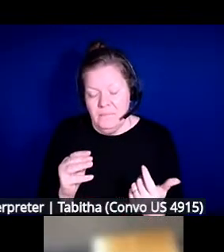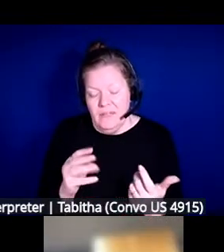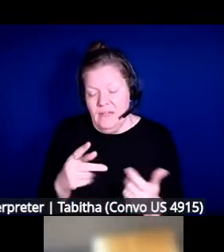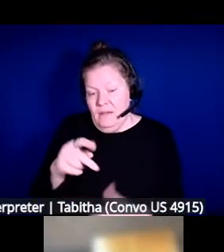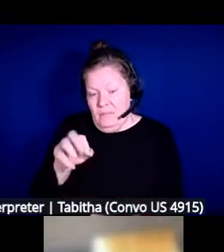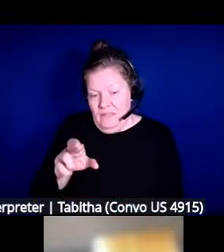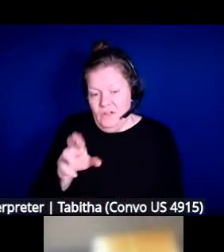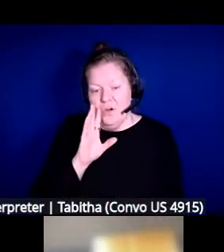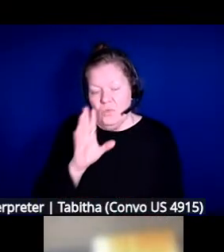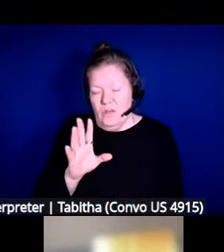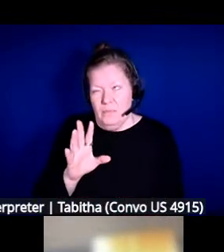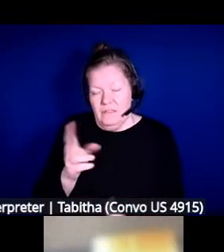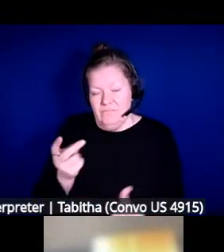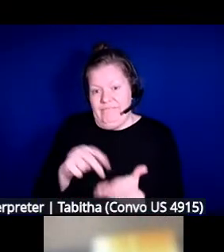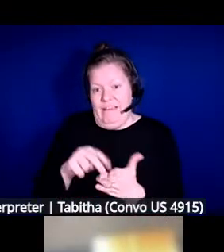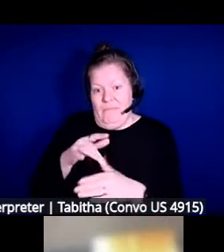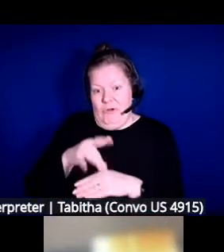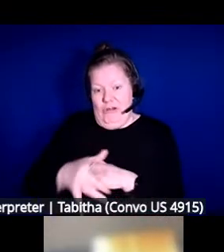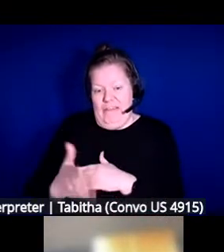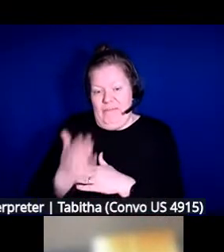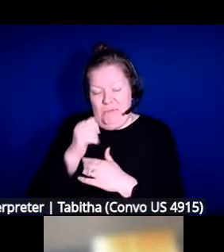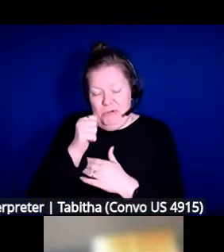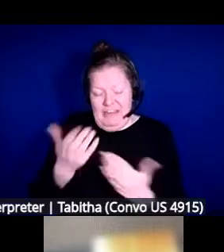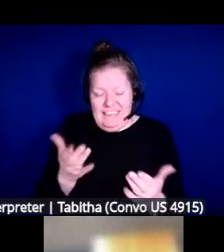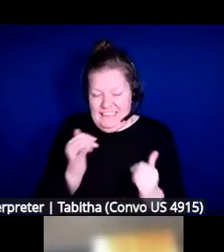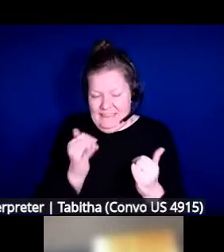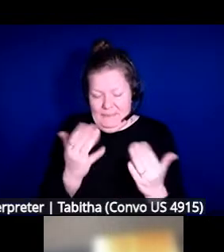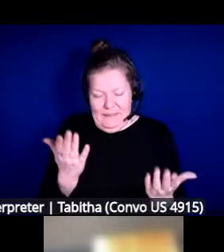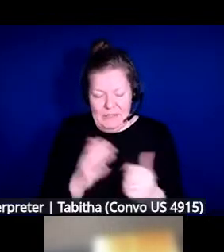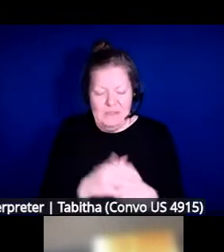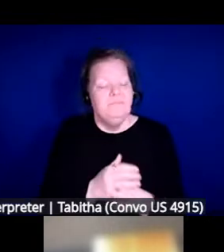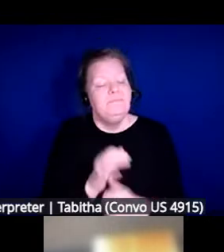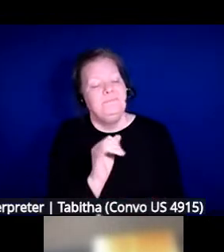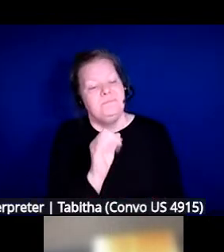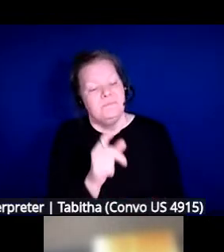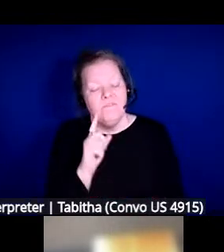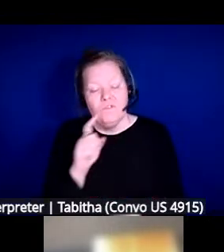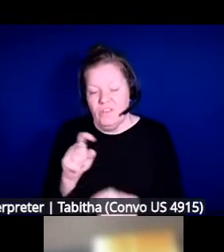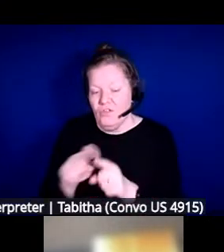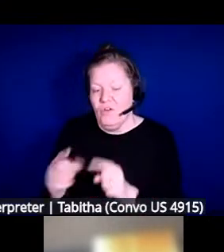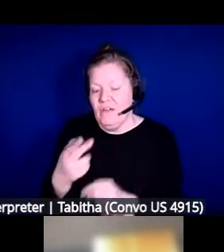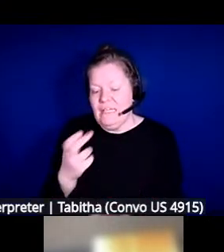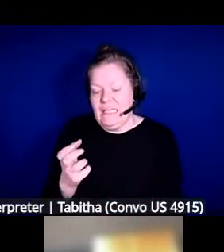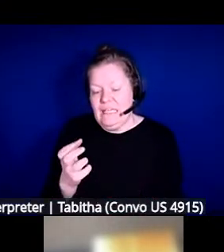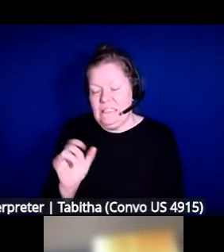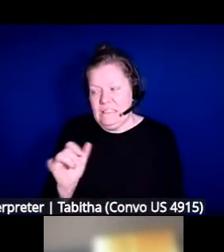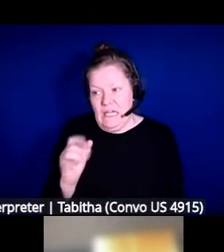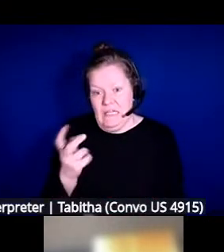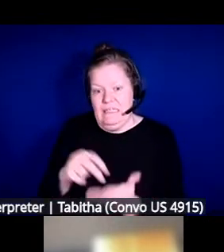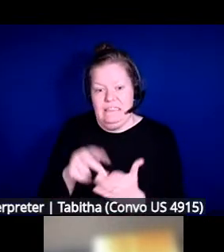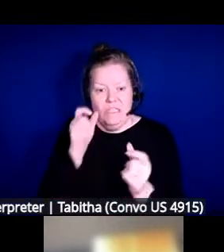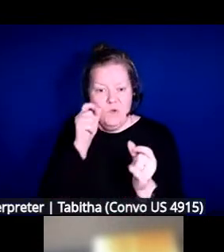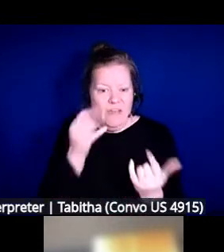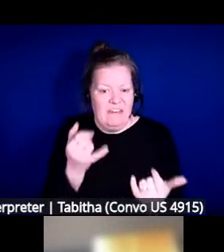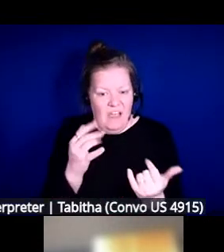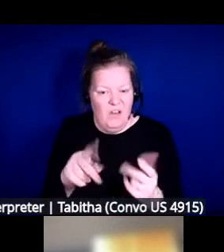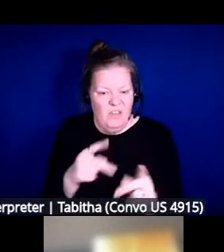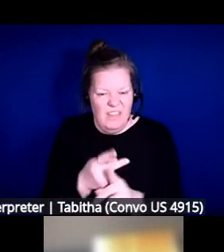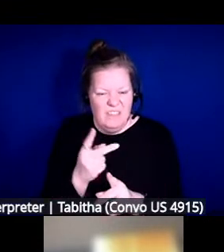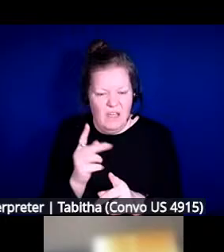Peter's going to be up about the same time I am in the morning over here Okay. to do the calls. So he's up now, kind of a thing.